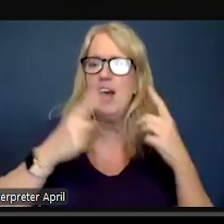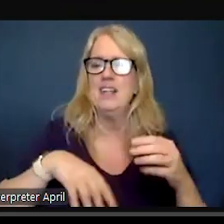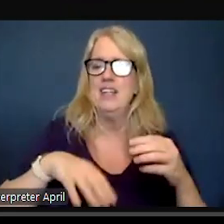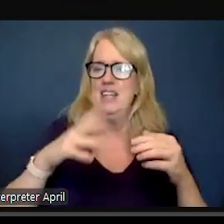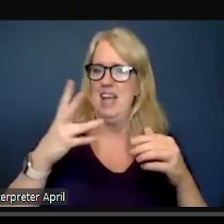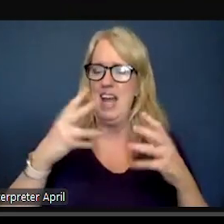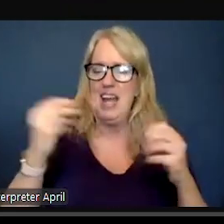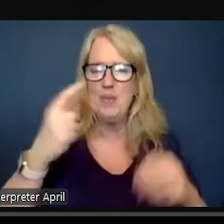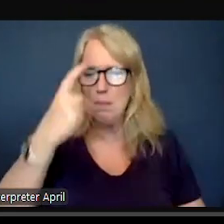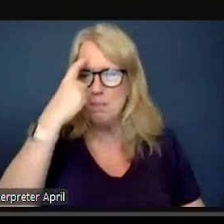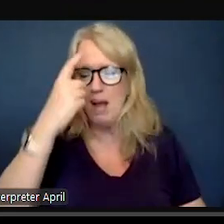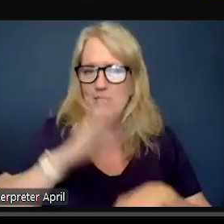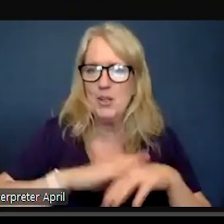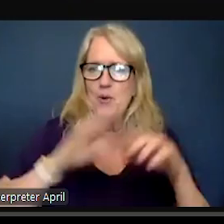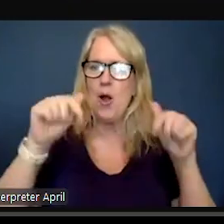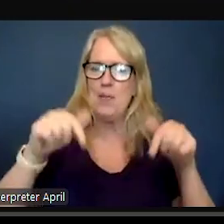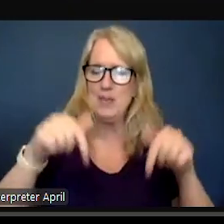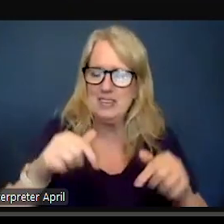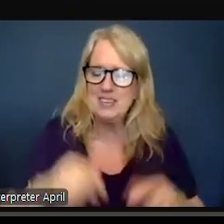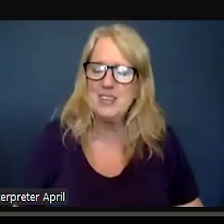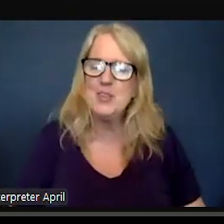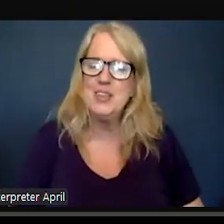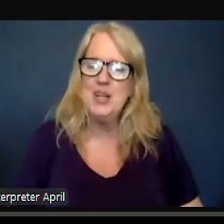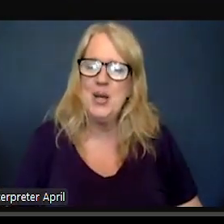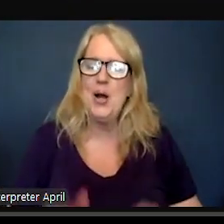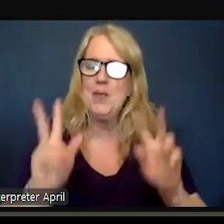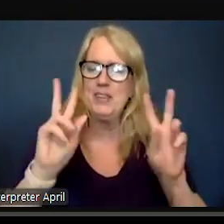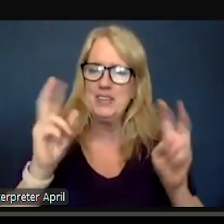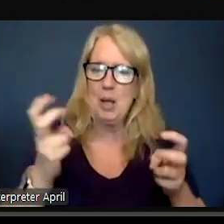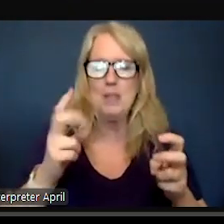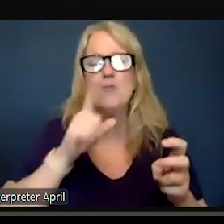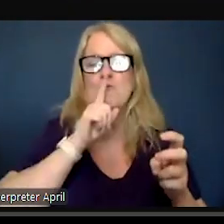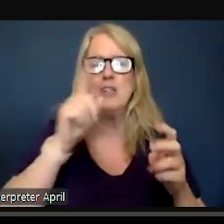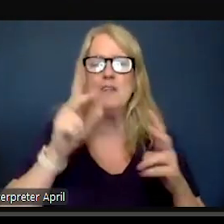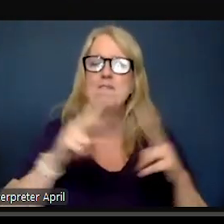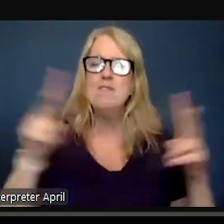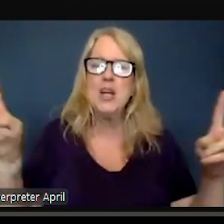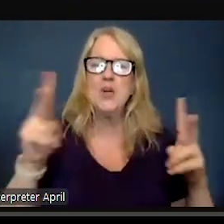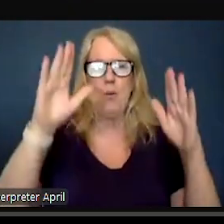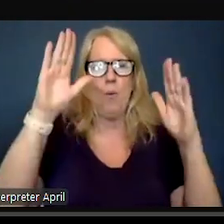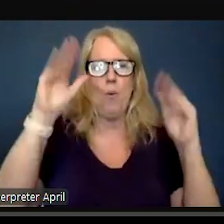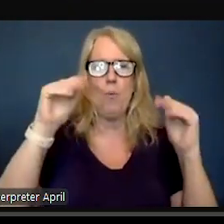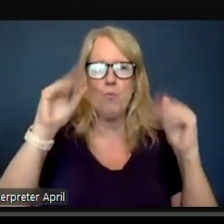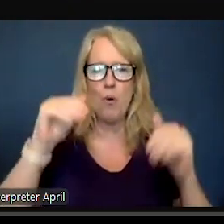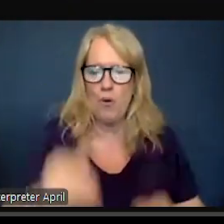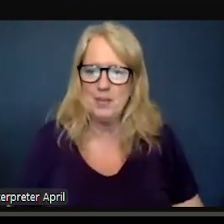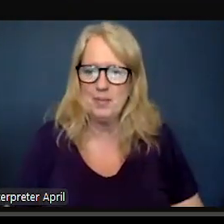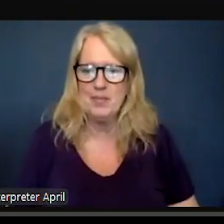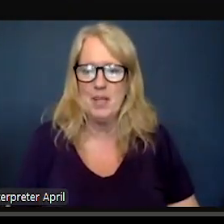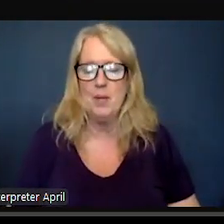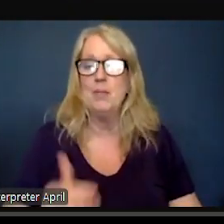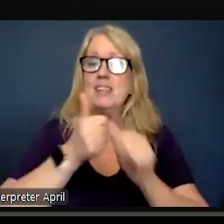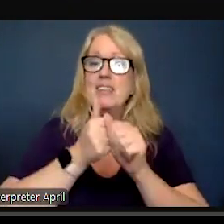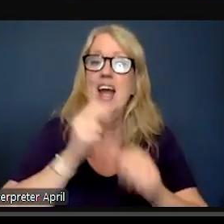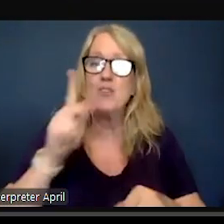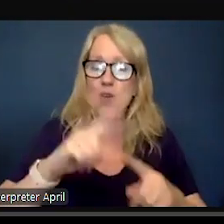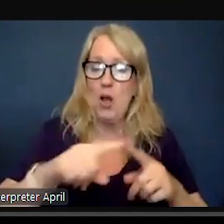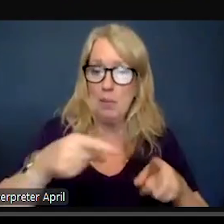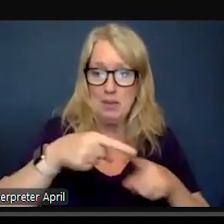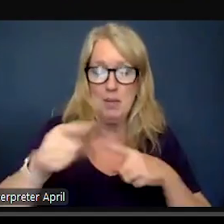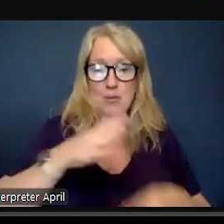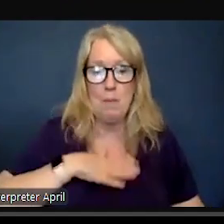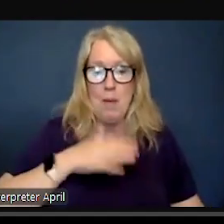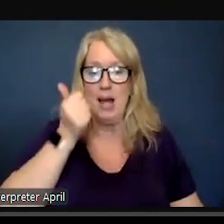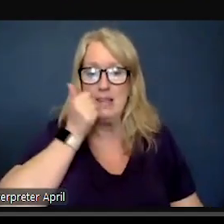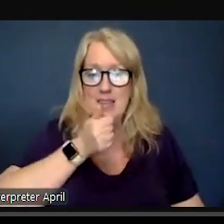and minds on this topic is really hopeful. Just because as a follow-up specialist, my